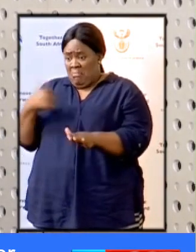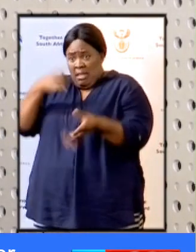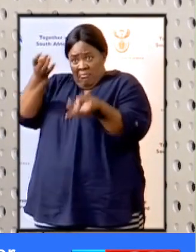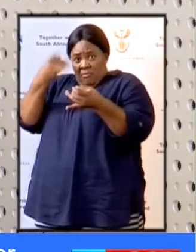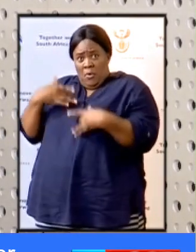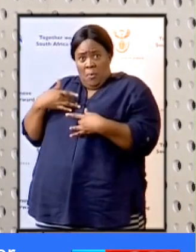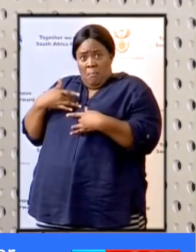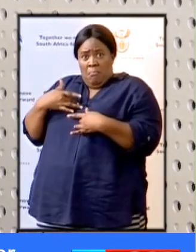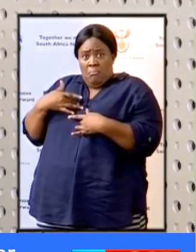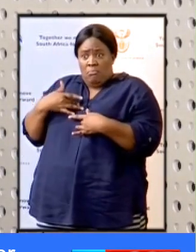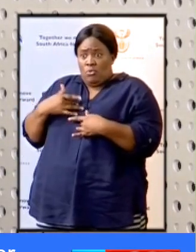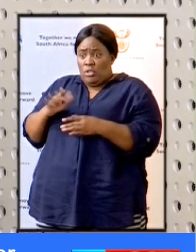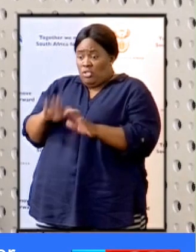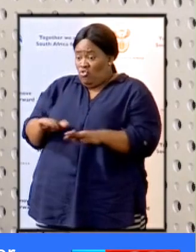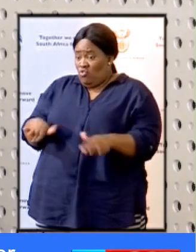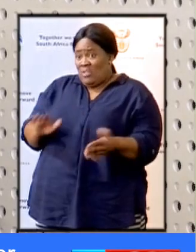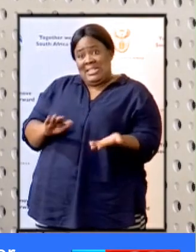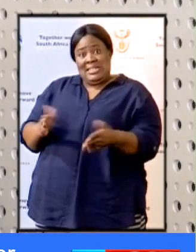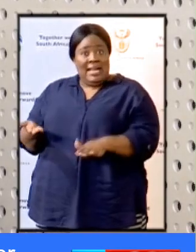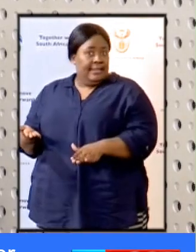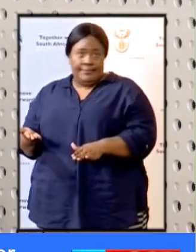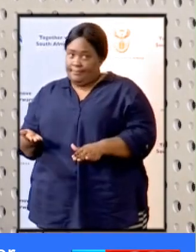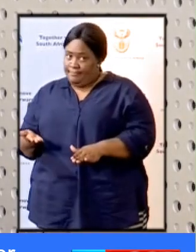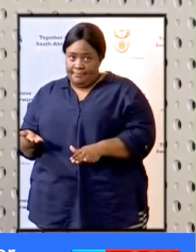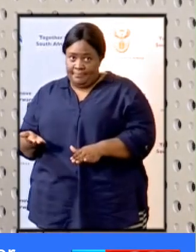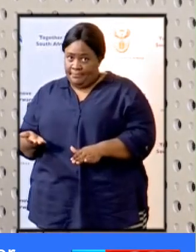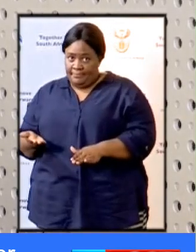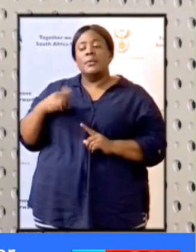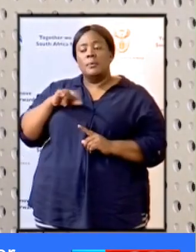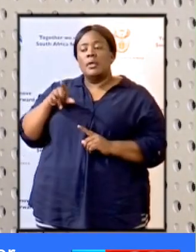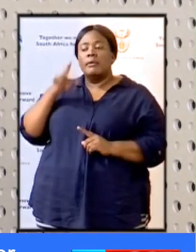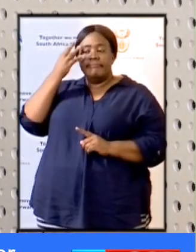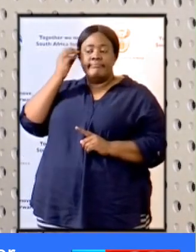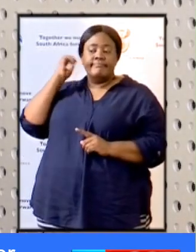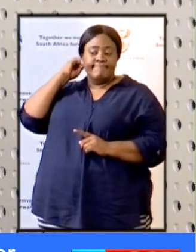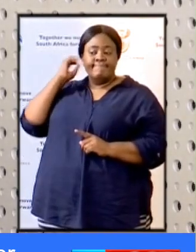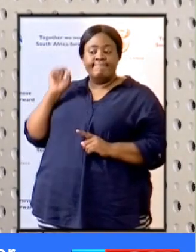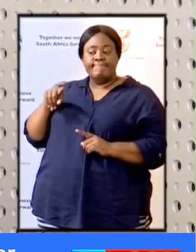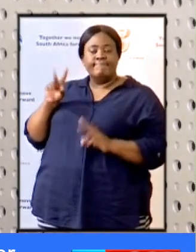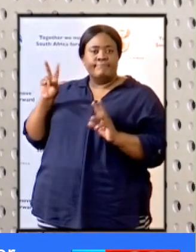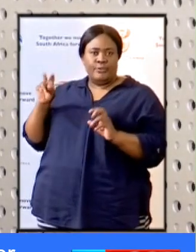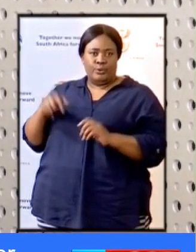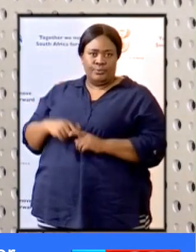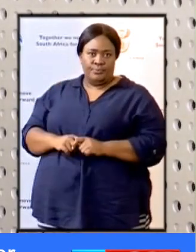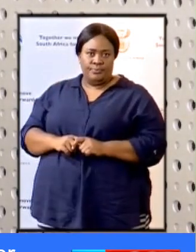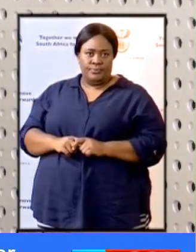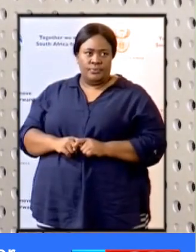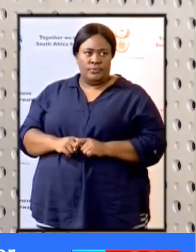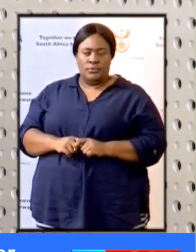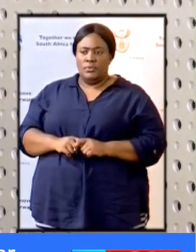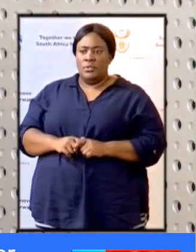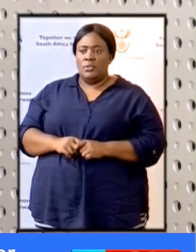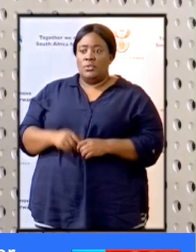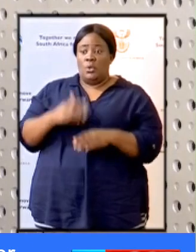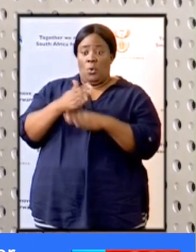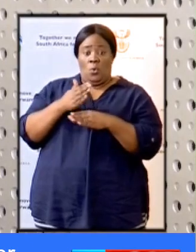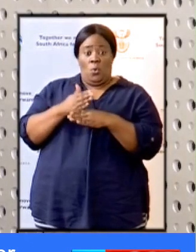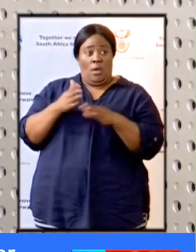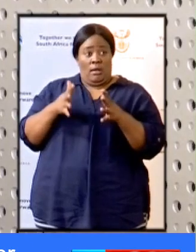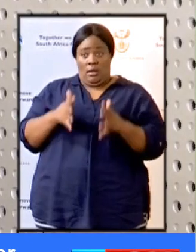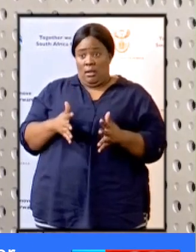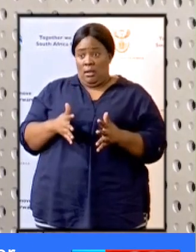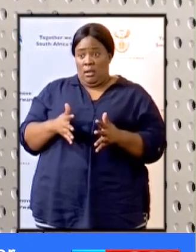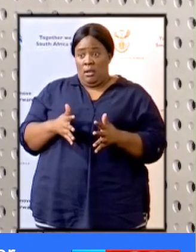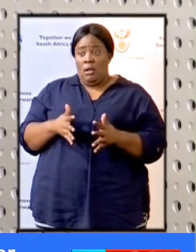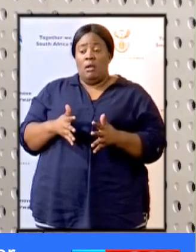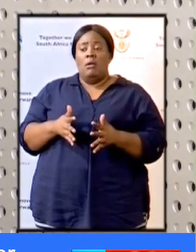both. Is a matter under consideration. workers with comorbidities, it's the same with your